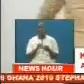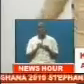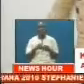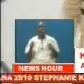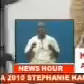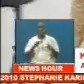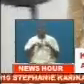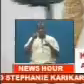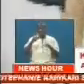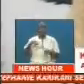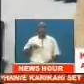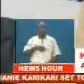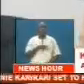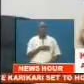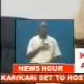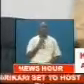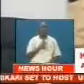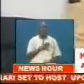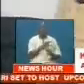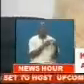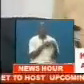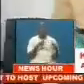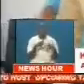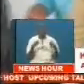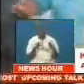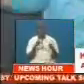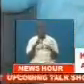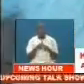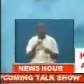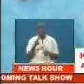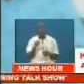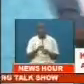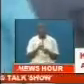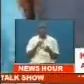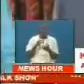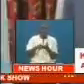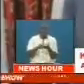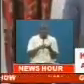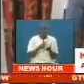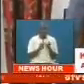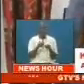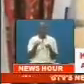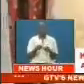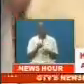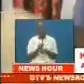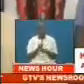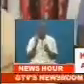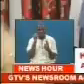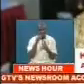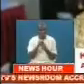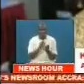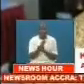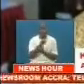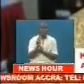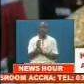of the Parliamentary Select Committee on Energy, Edem Asima, identifies some sensitive areas of operation targeted by the